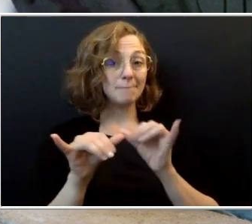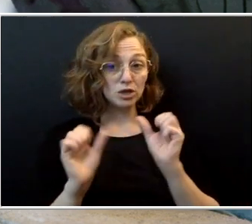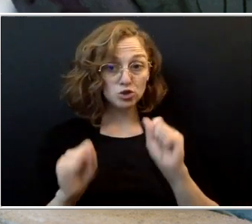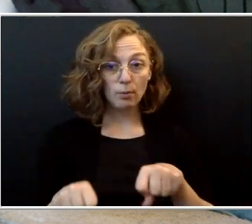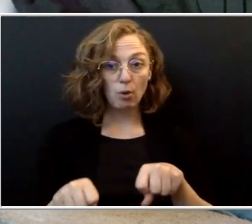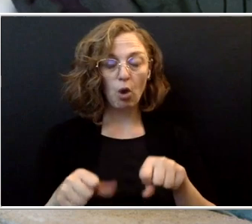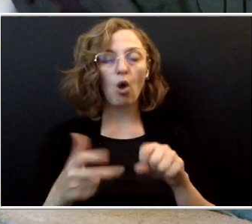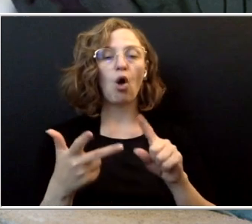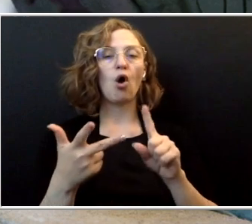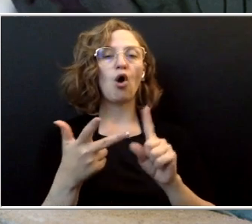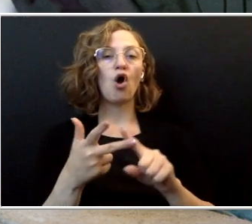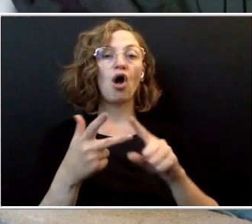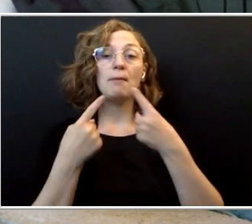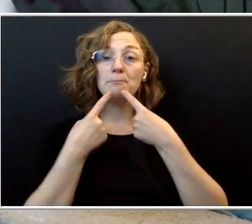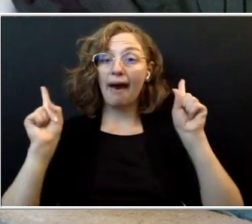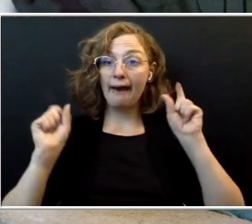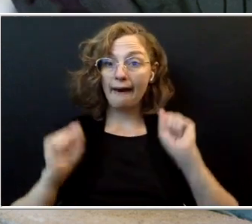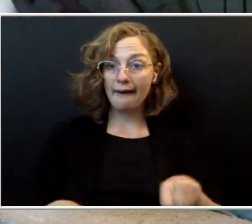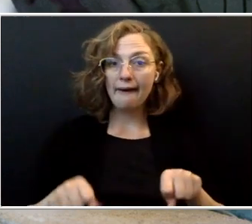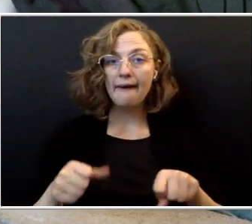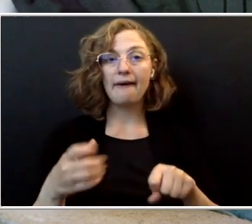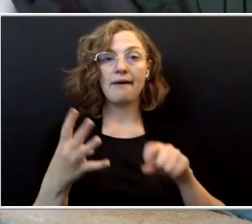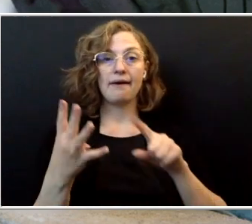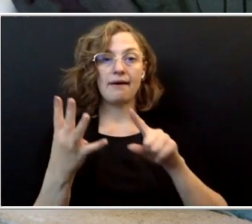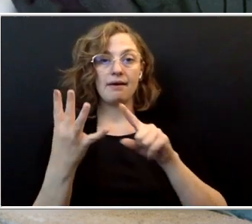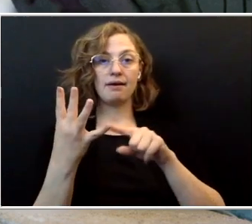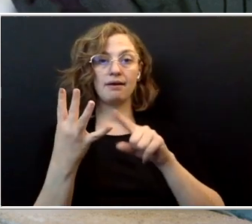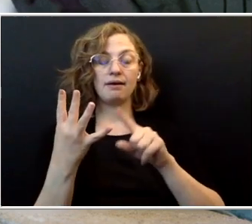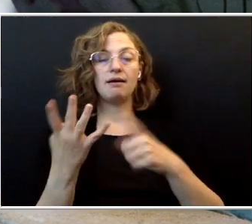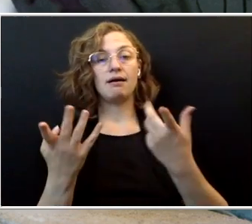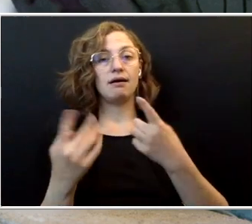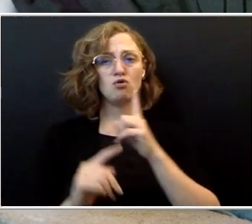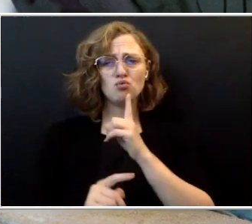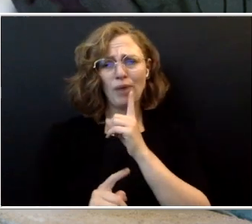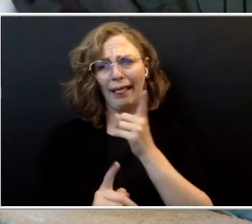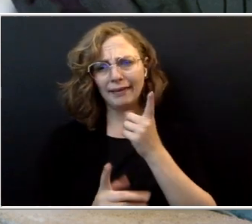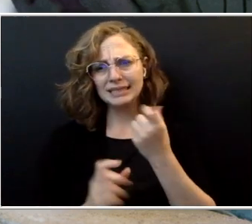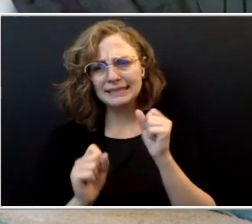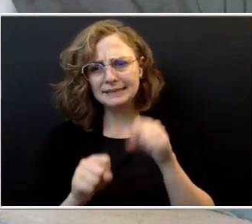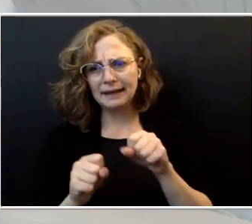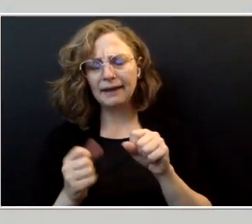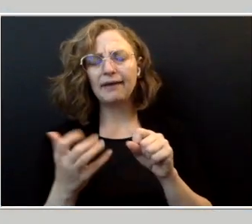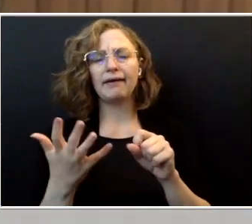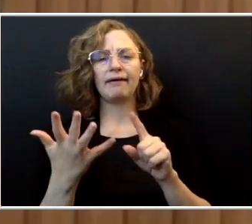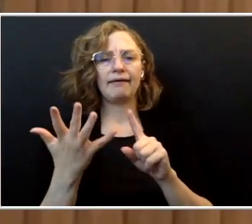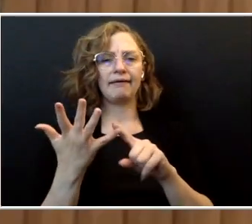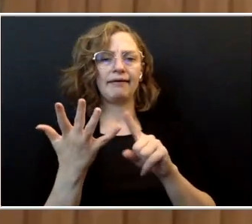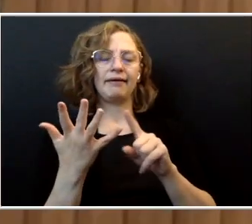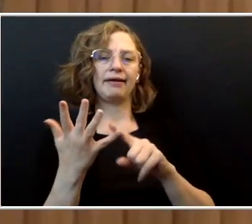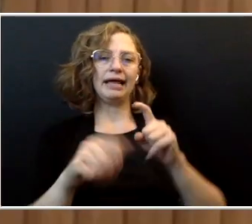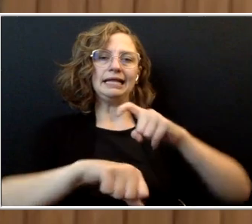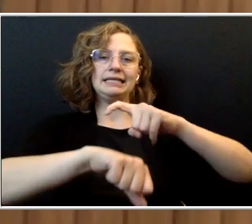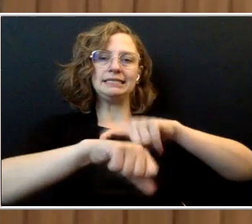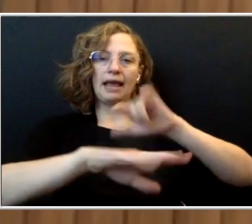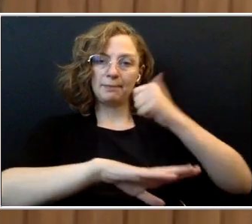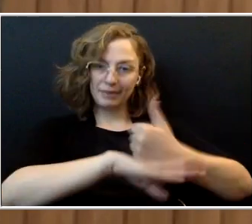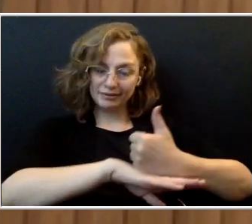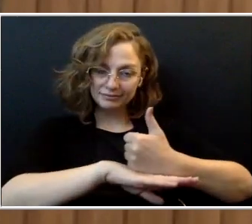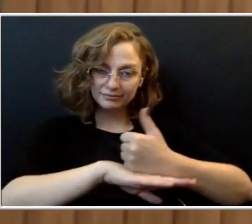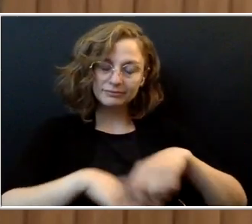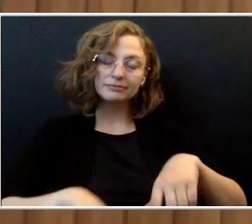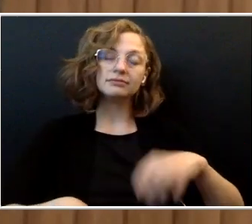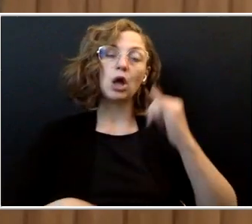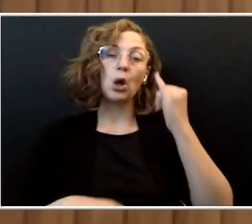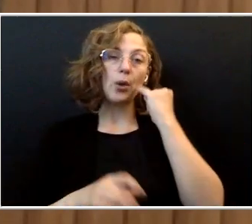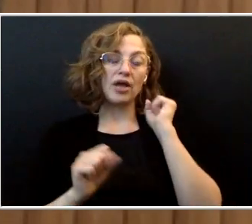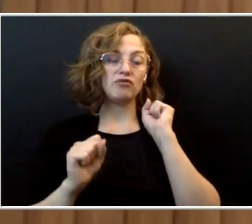like relevant or realistic, and T, timely or time-based. So if you can go through these criteria as you're setting a goal, it